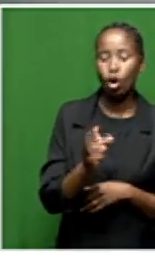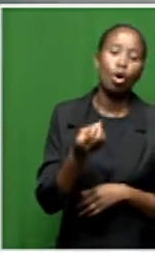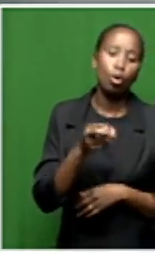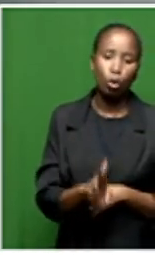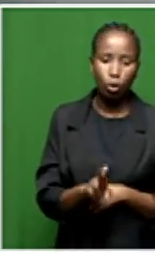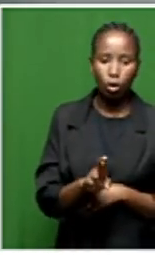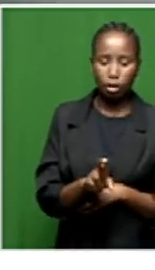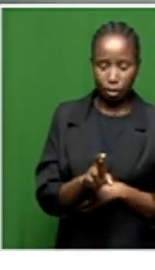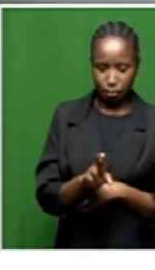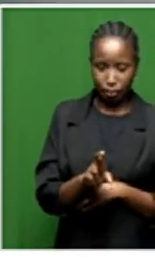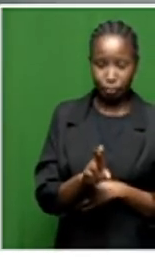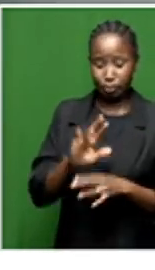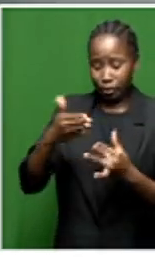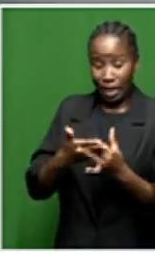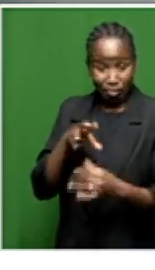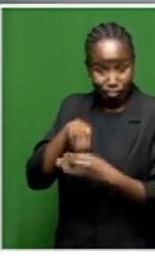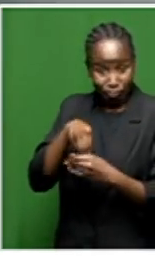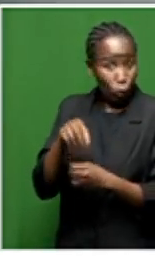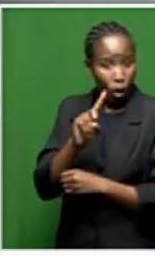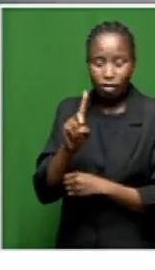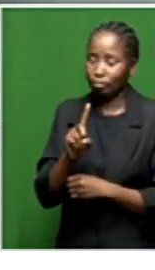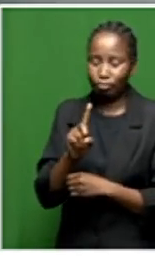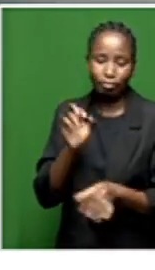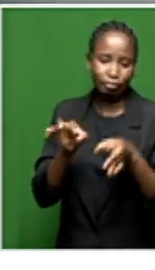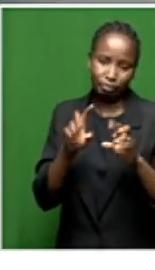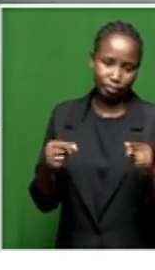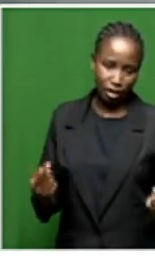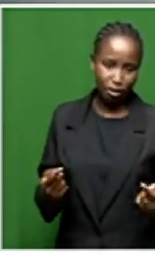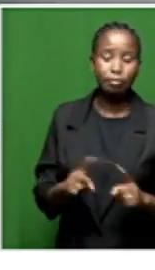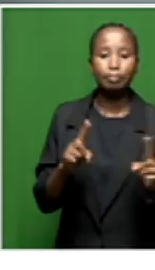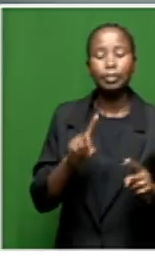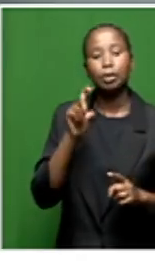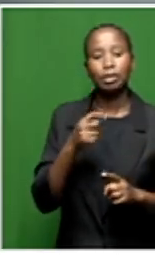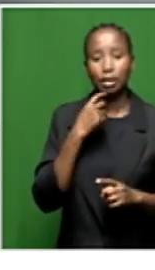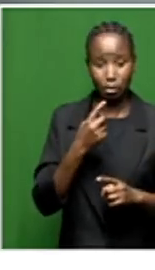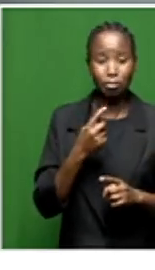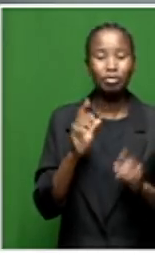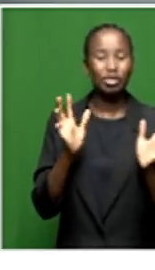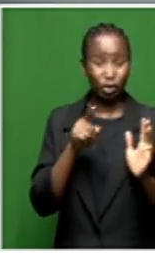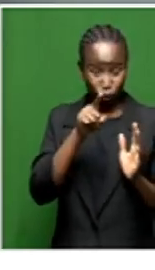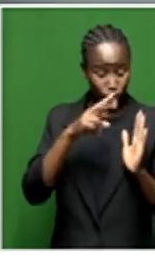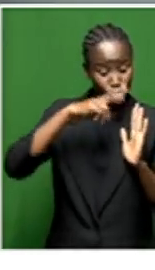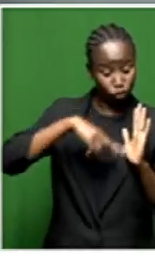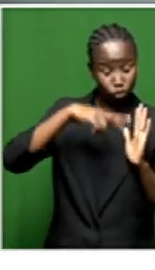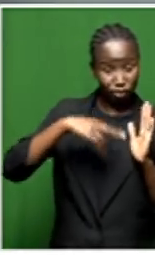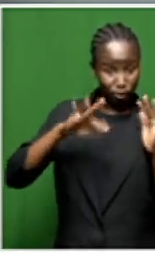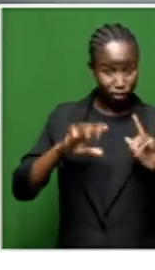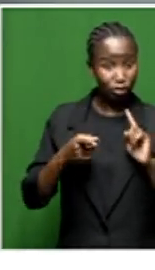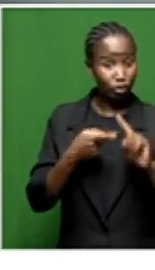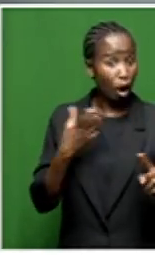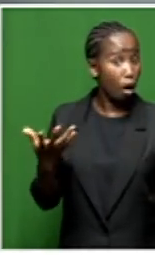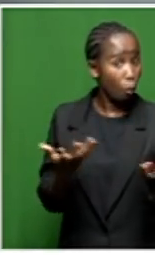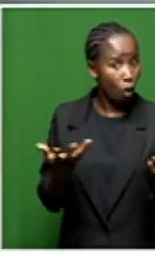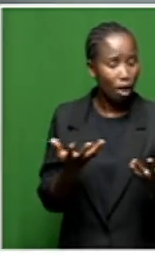is contained in the case, but safe to say that what you shall have read in the